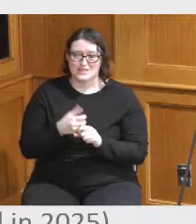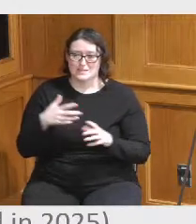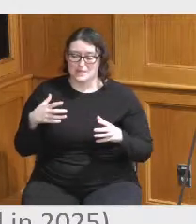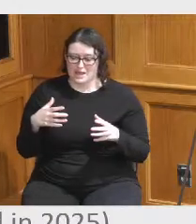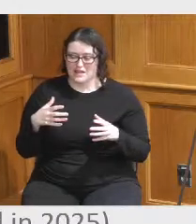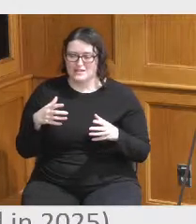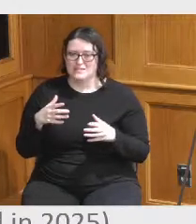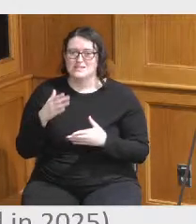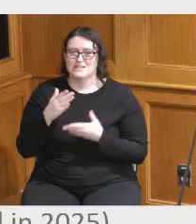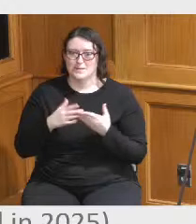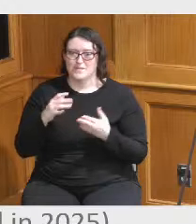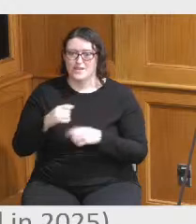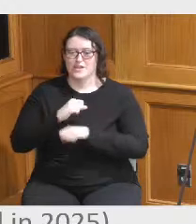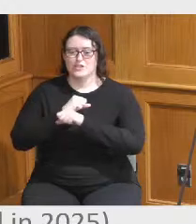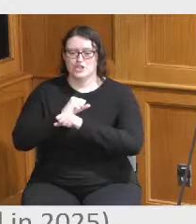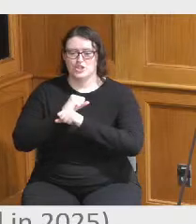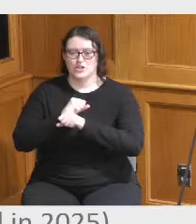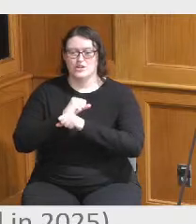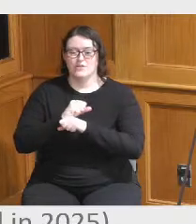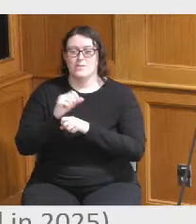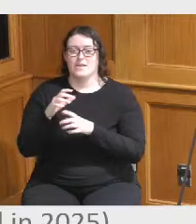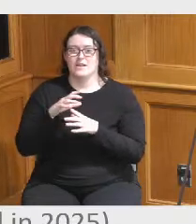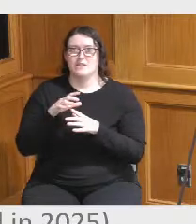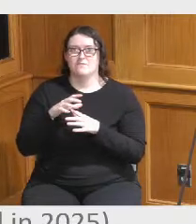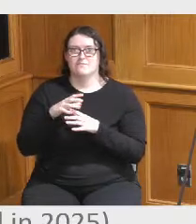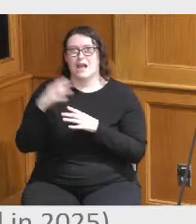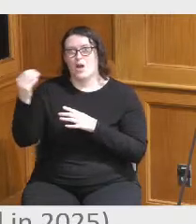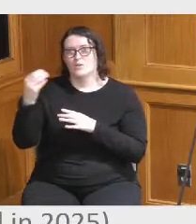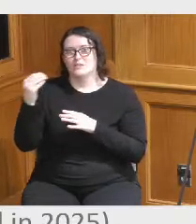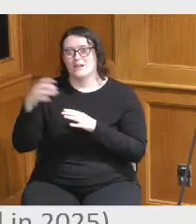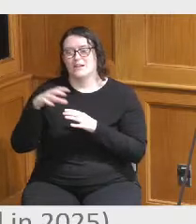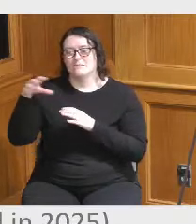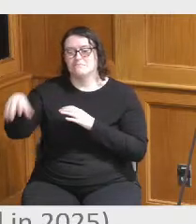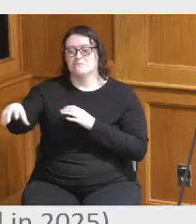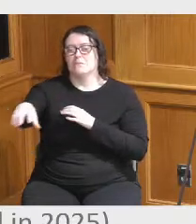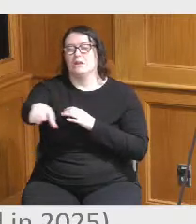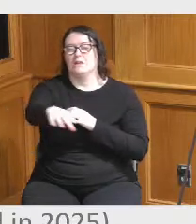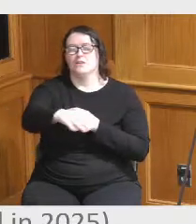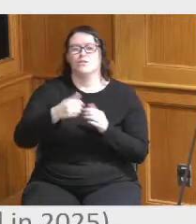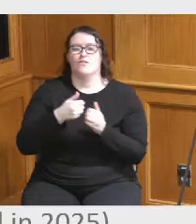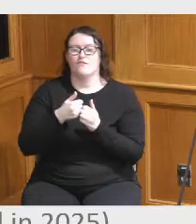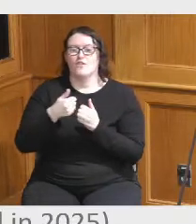the coverage in our outlying plants where we did not have sufficient coverage.